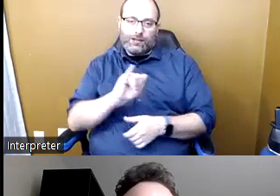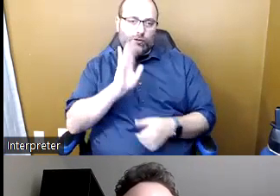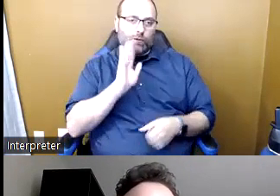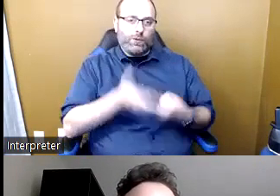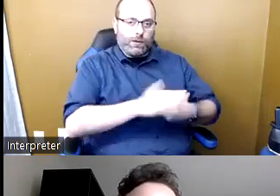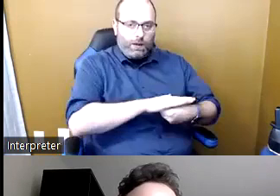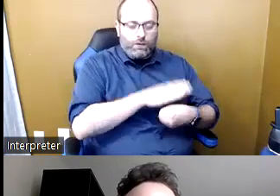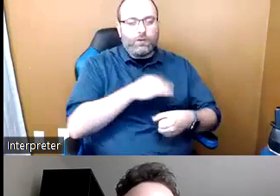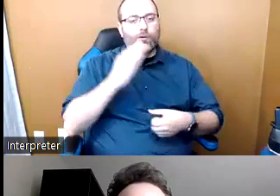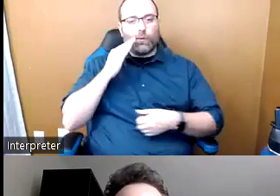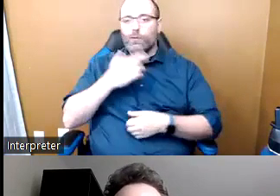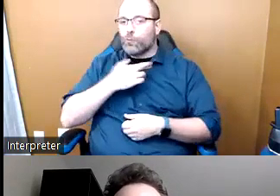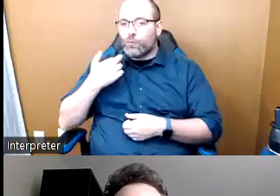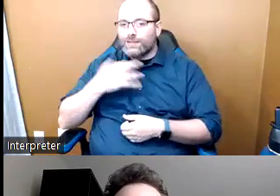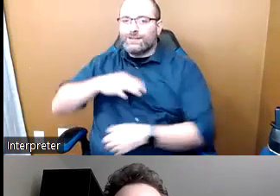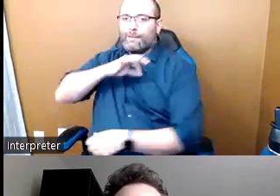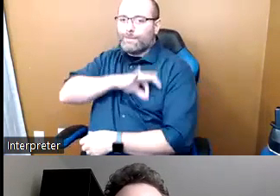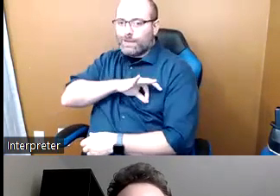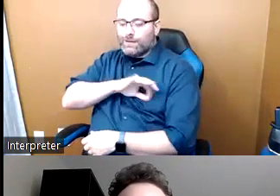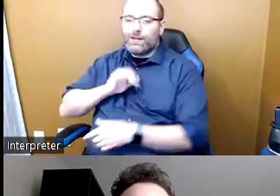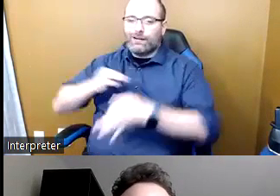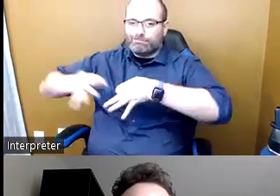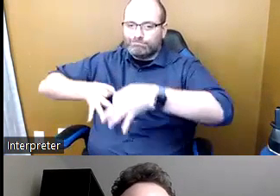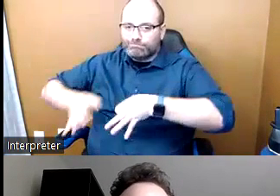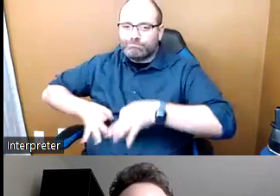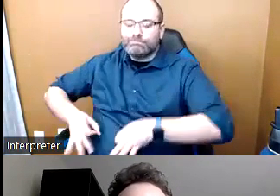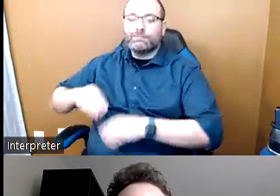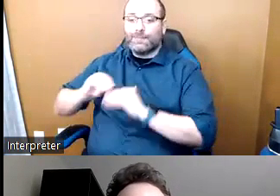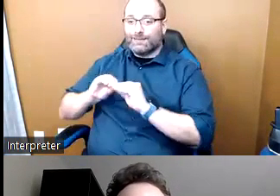explain that to their client and allow them to make